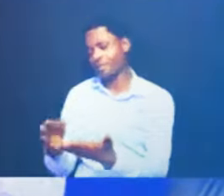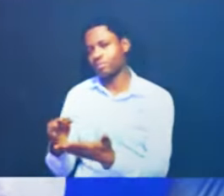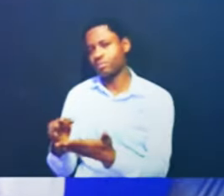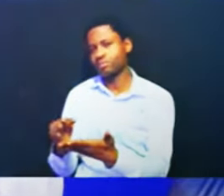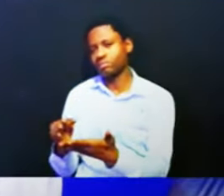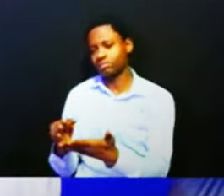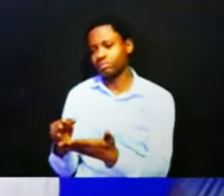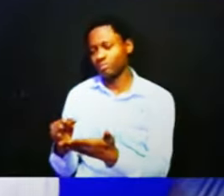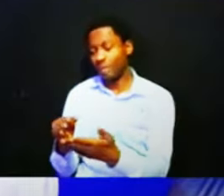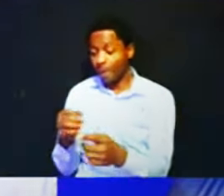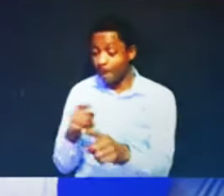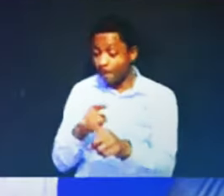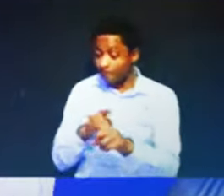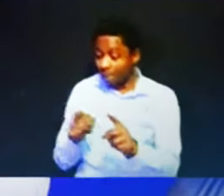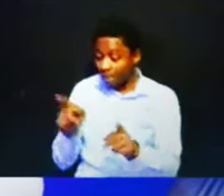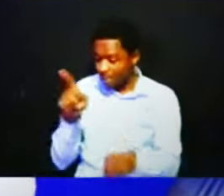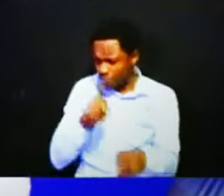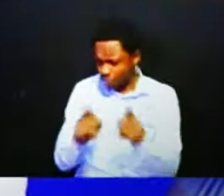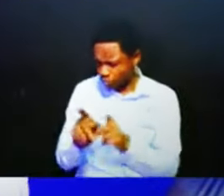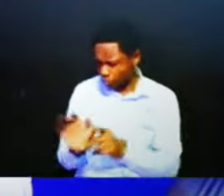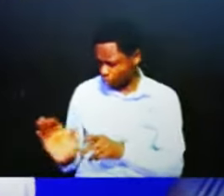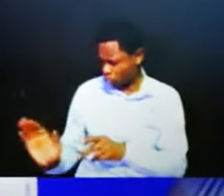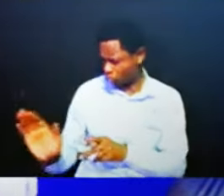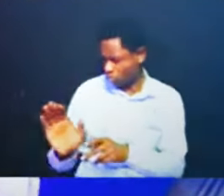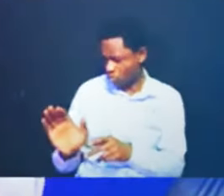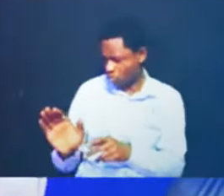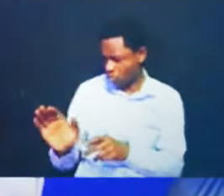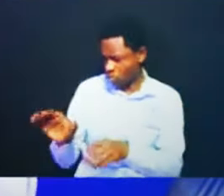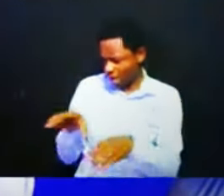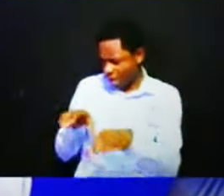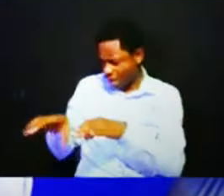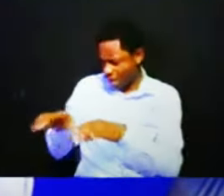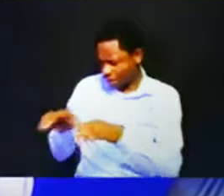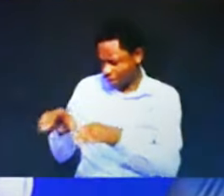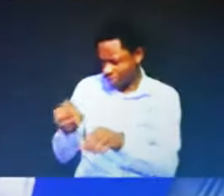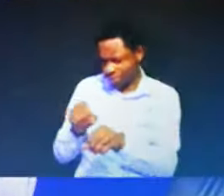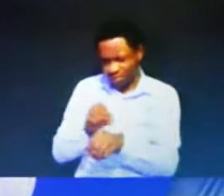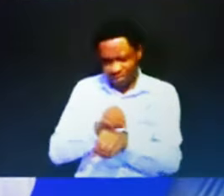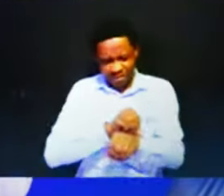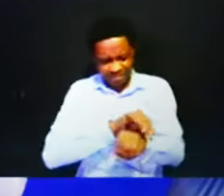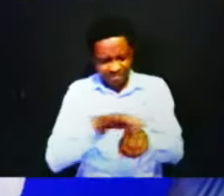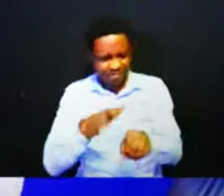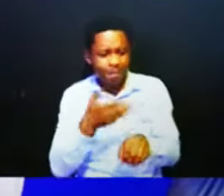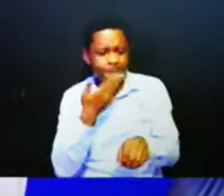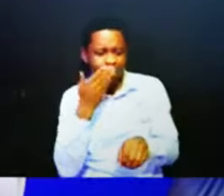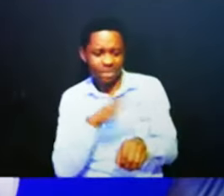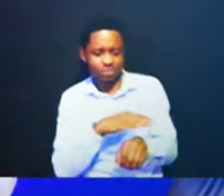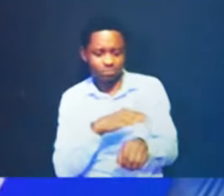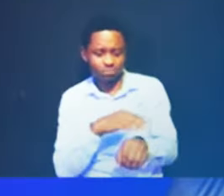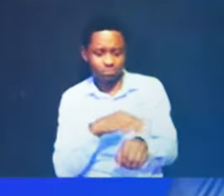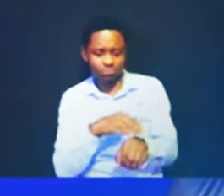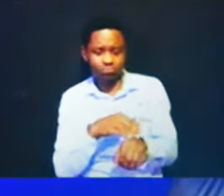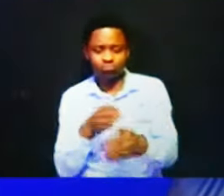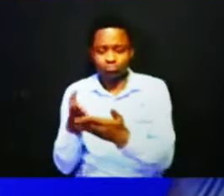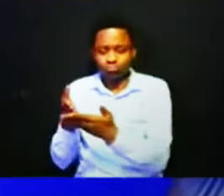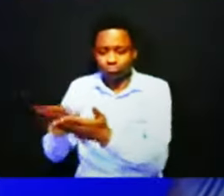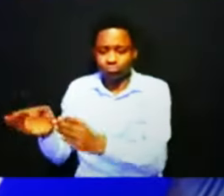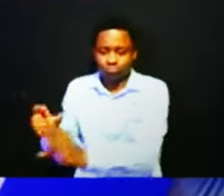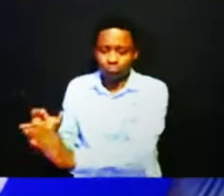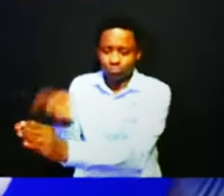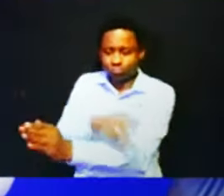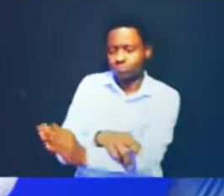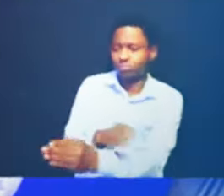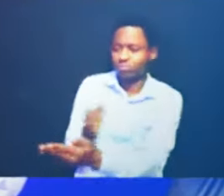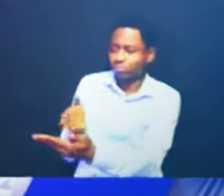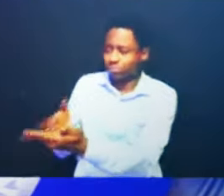But those whose action directly affects the family, Paul is saying that get rid of them. And so one will subay no